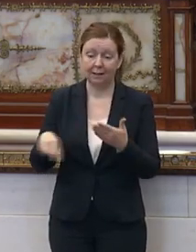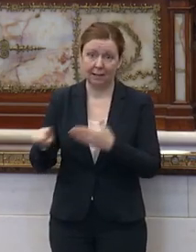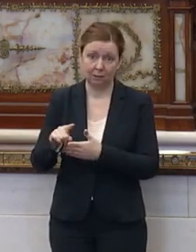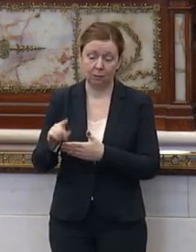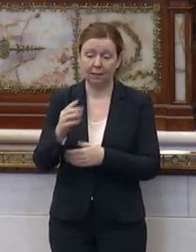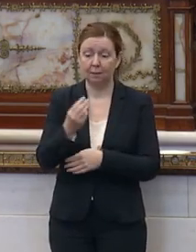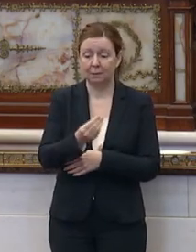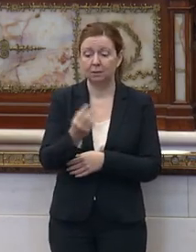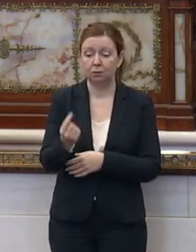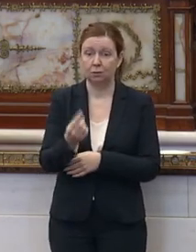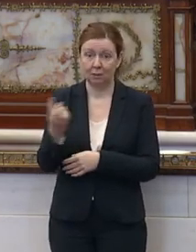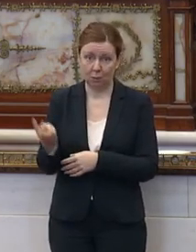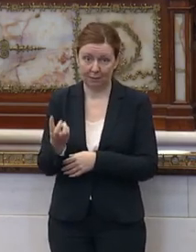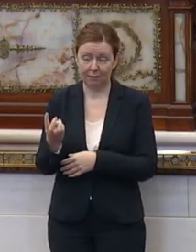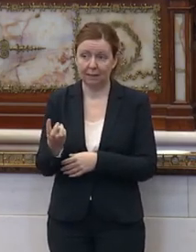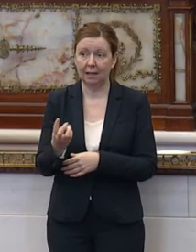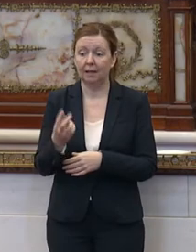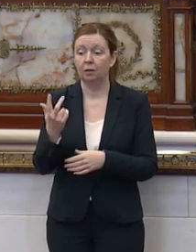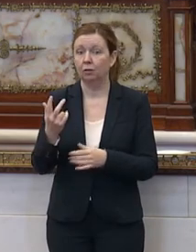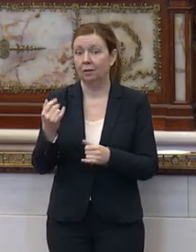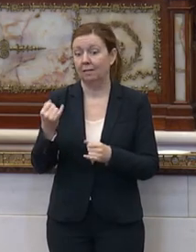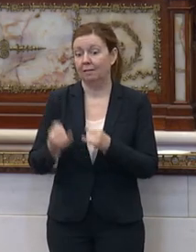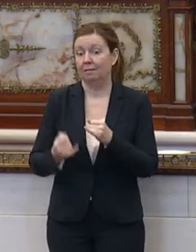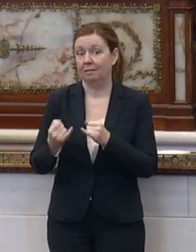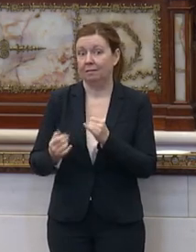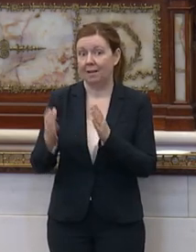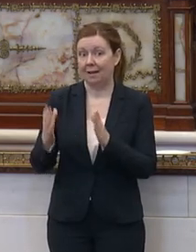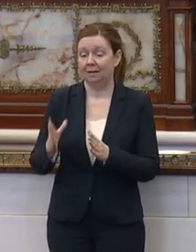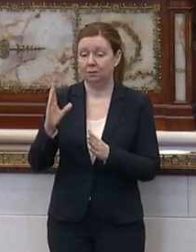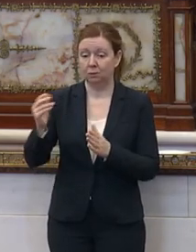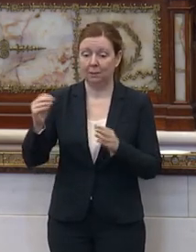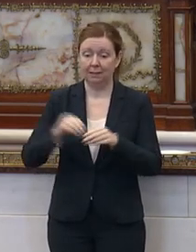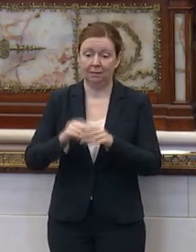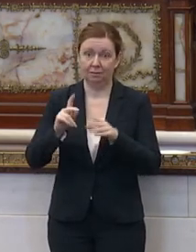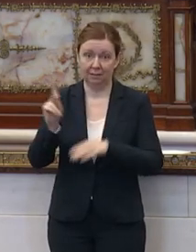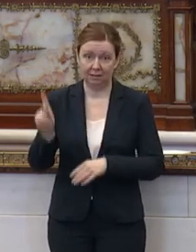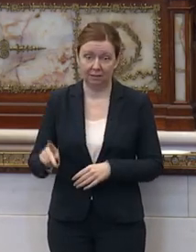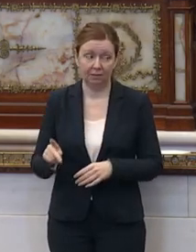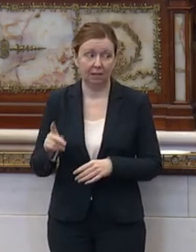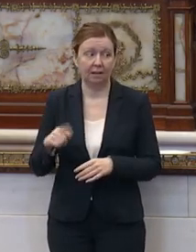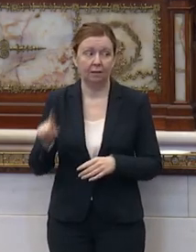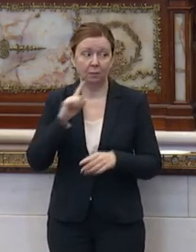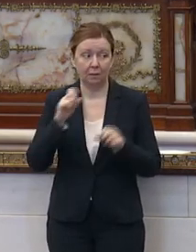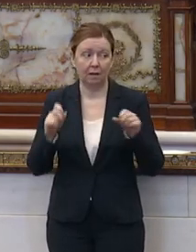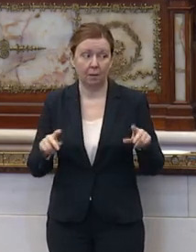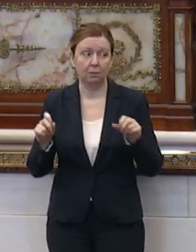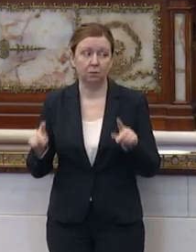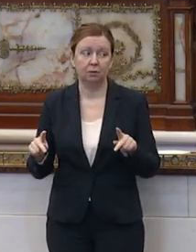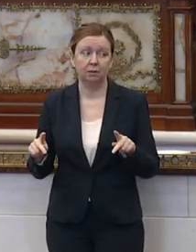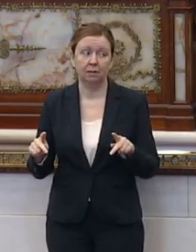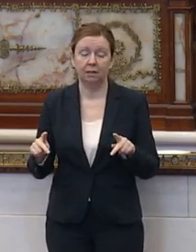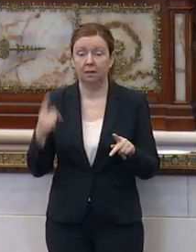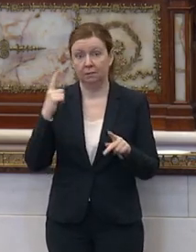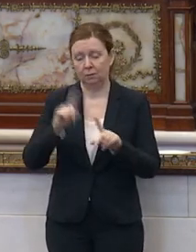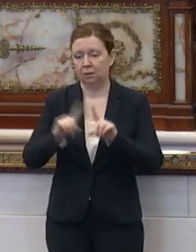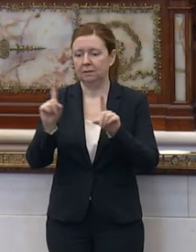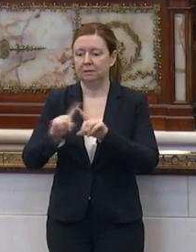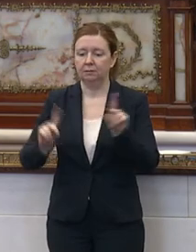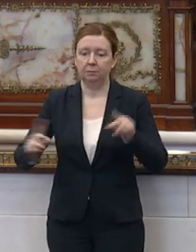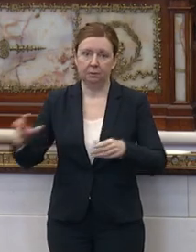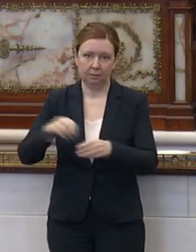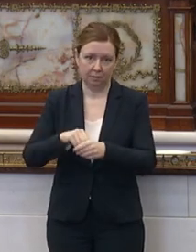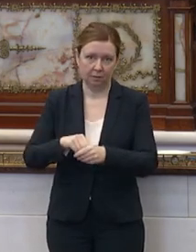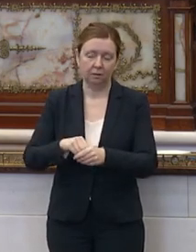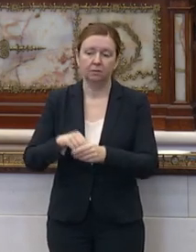week, Monday, Tuesday, and Wednesday. The three finalists will be in Philadelphia, and there'll be an opportunity for different